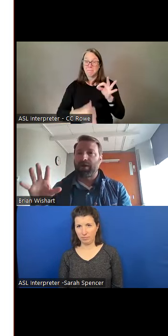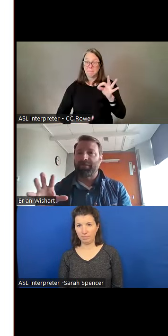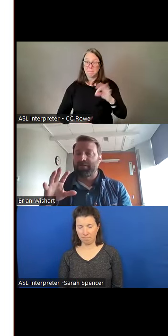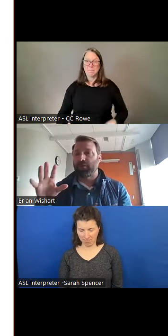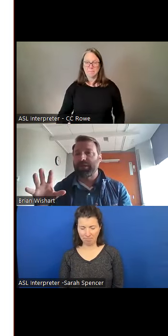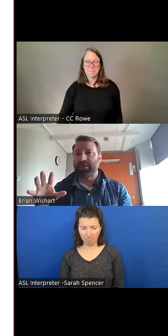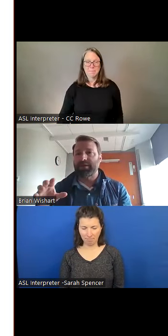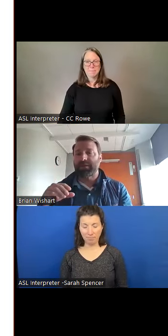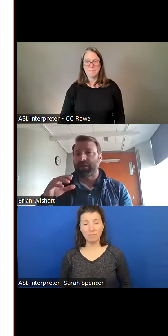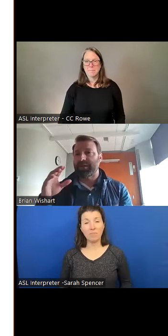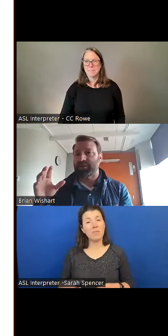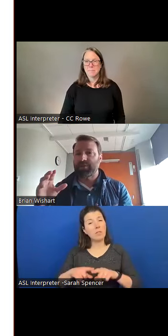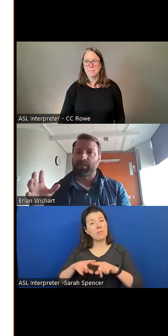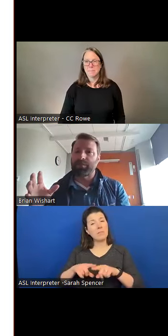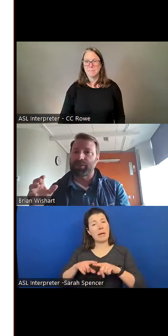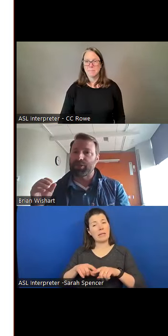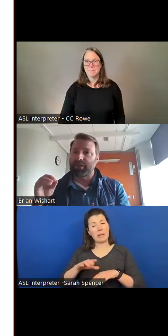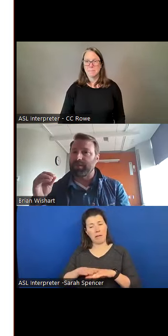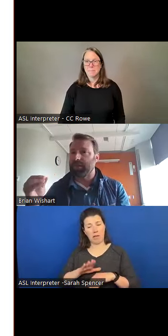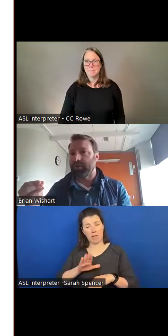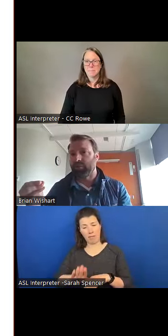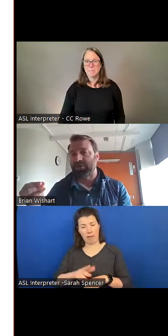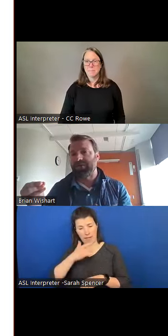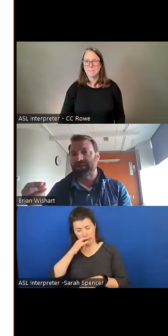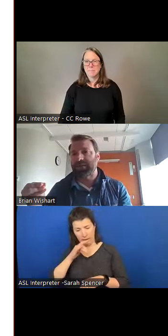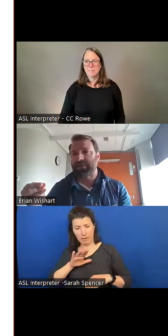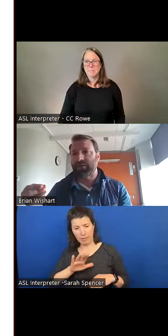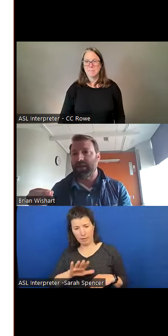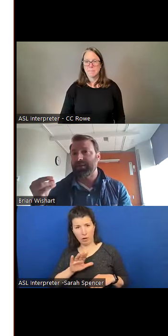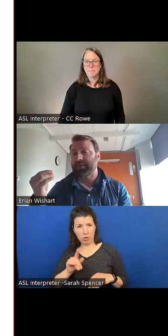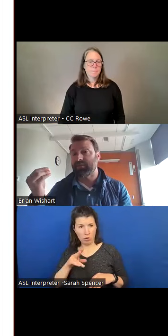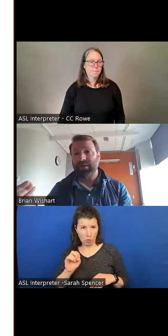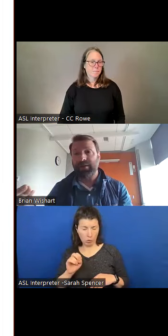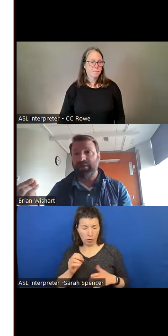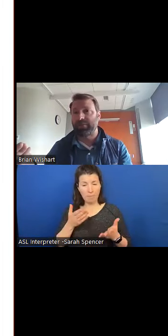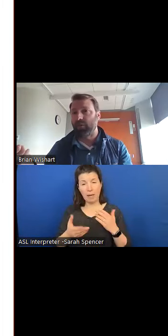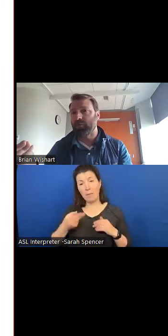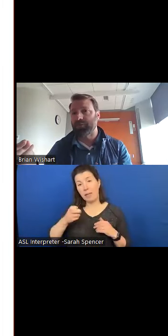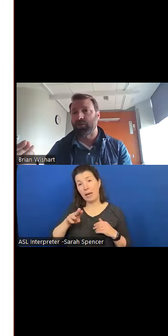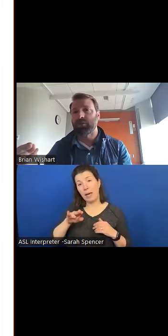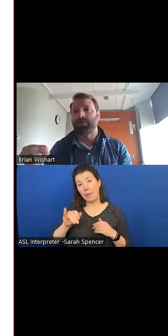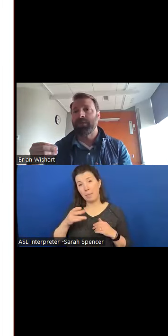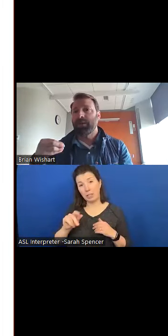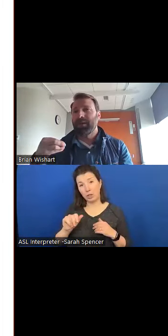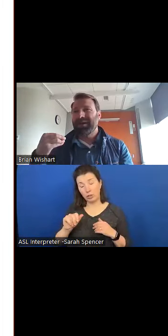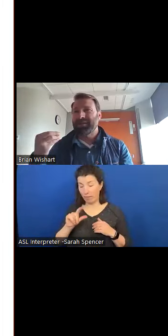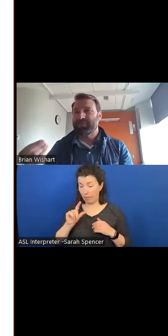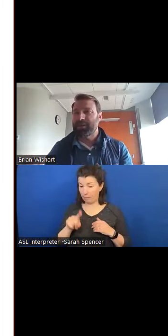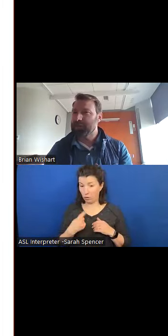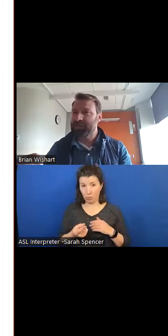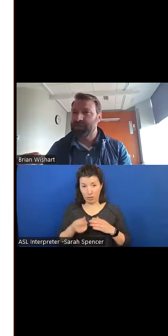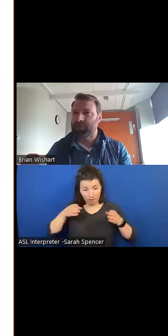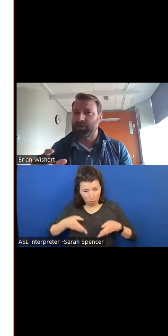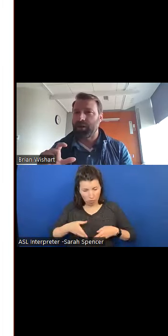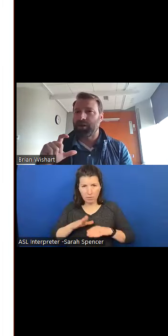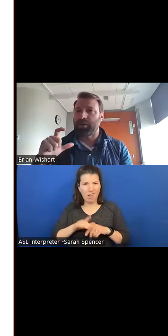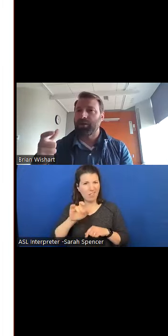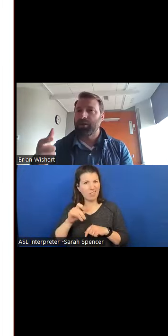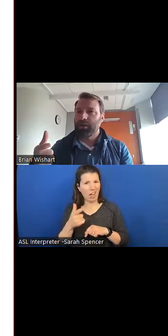where that tone is in our kids with hemiplegia that maybe are more affected in their leg, that's a really focal tone. And especially as